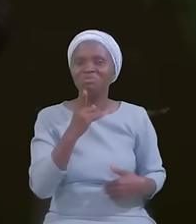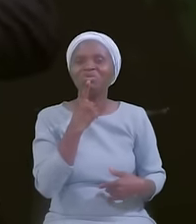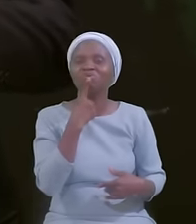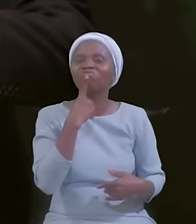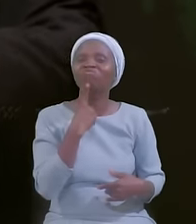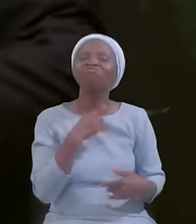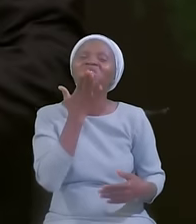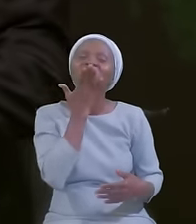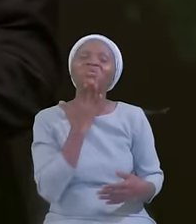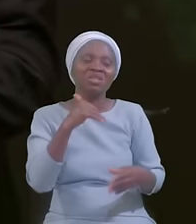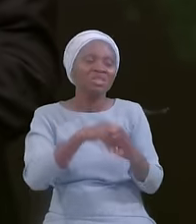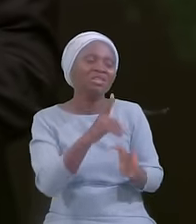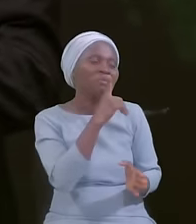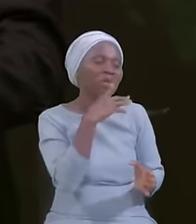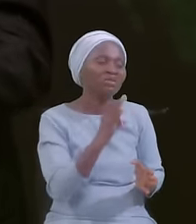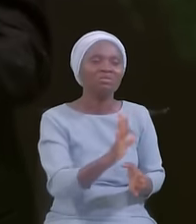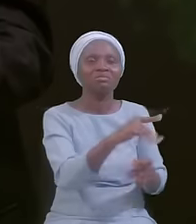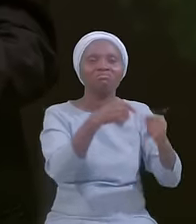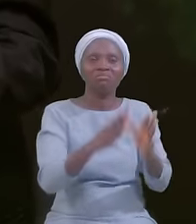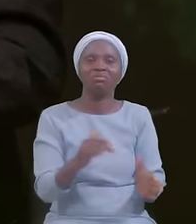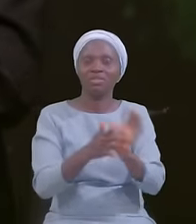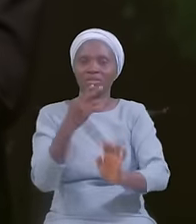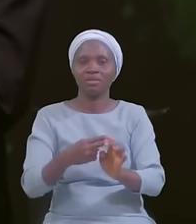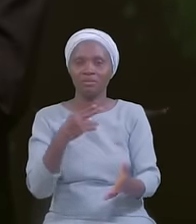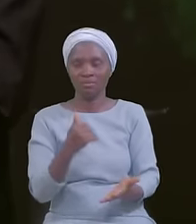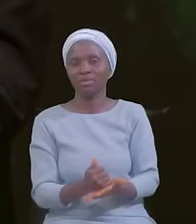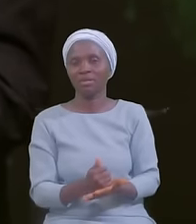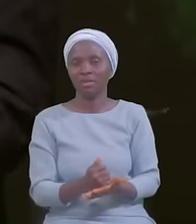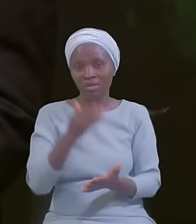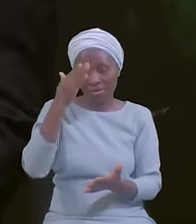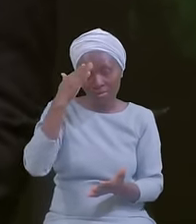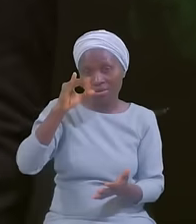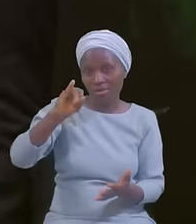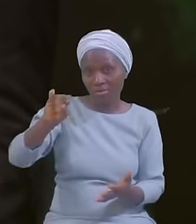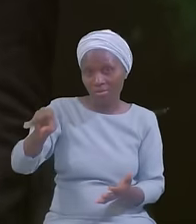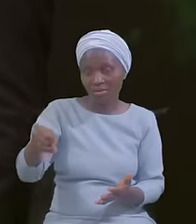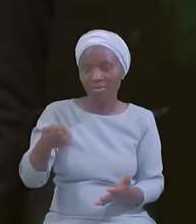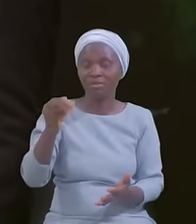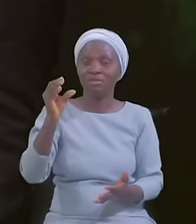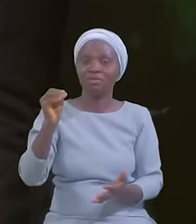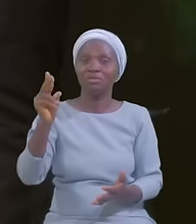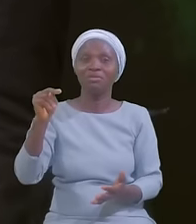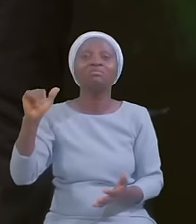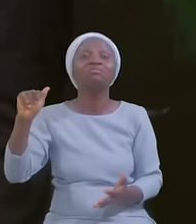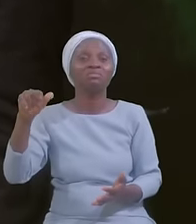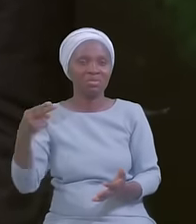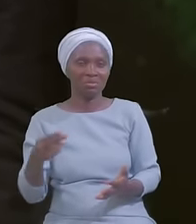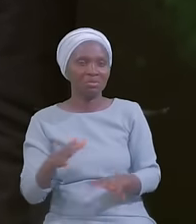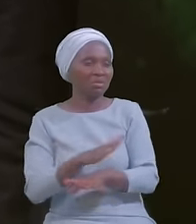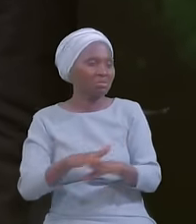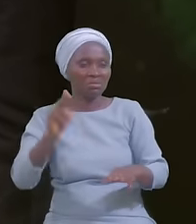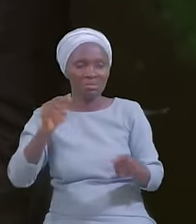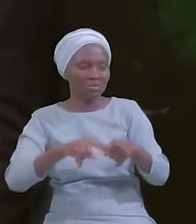And couldn't even hurt him. And Jonah did not have to go for, you know, rehabilitation